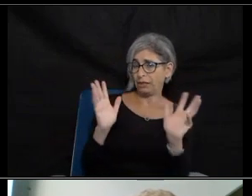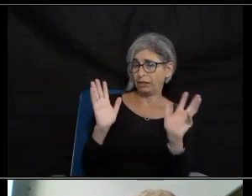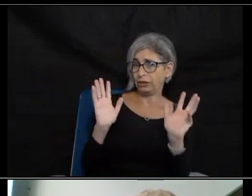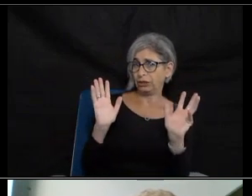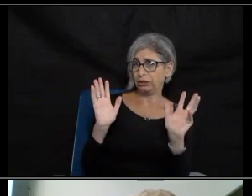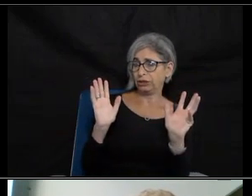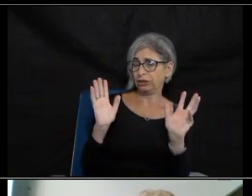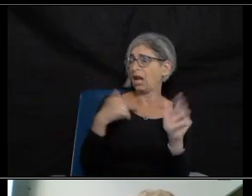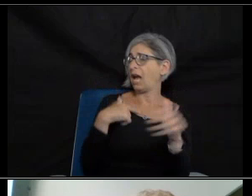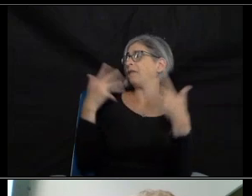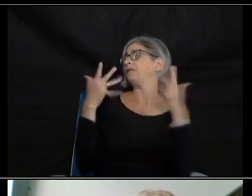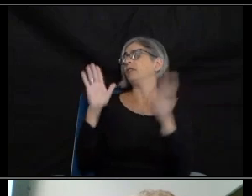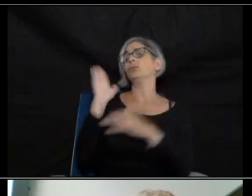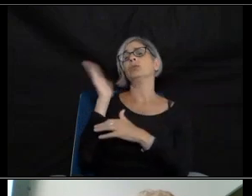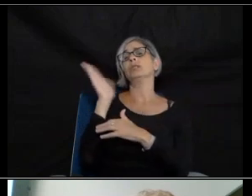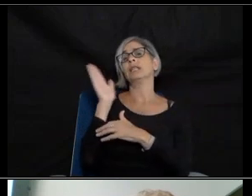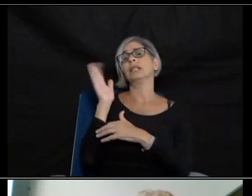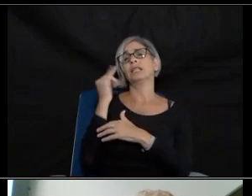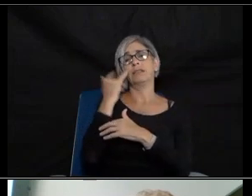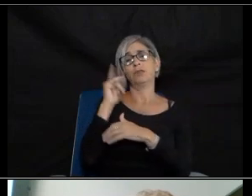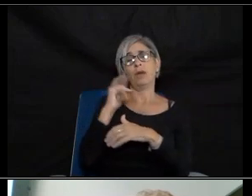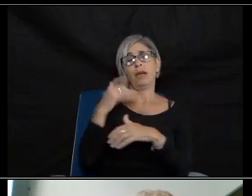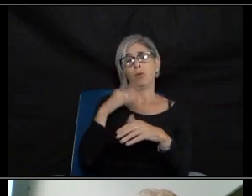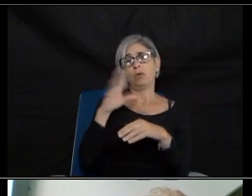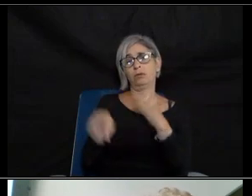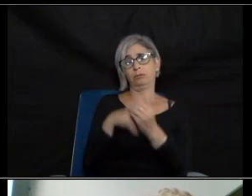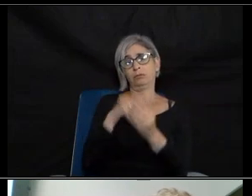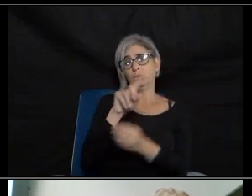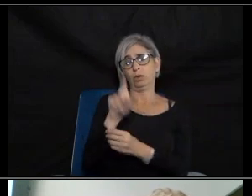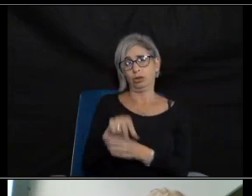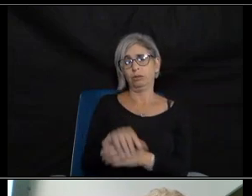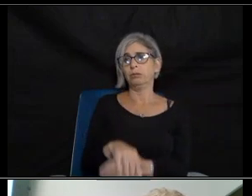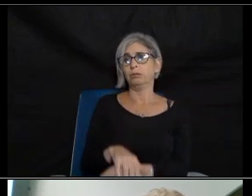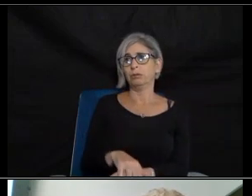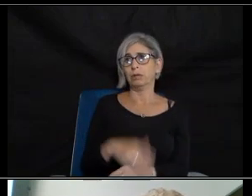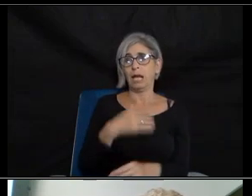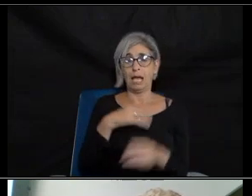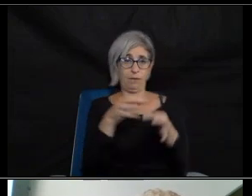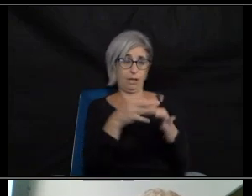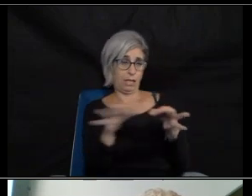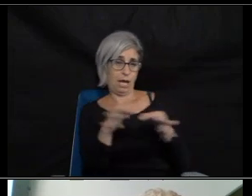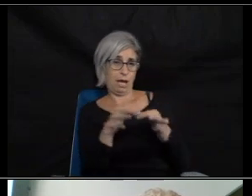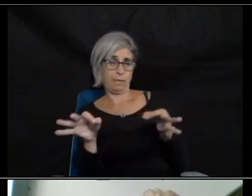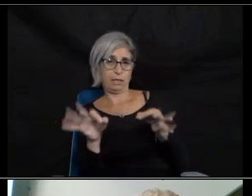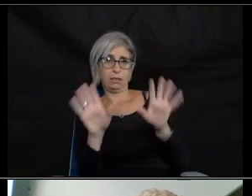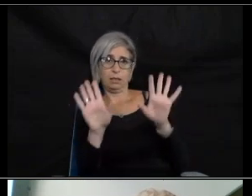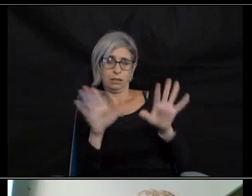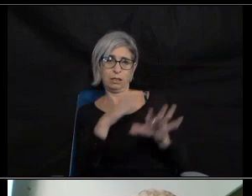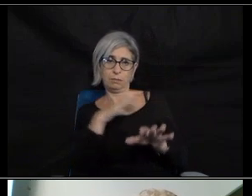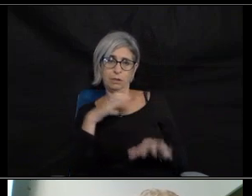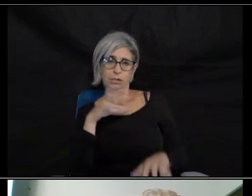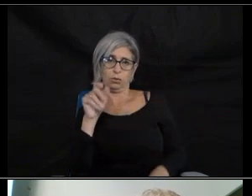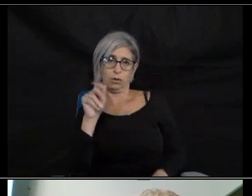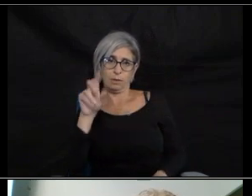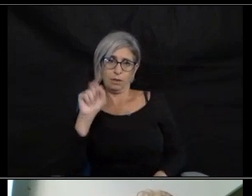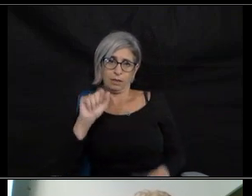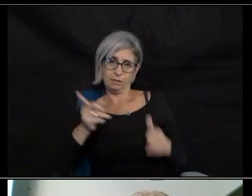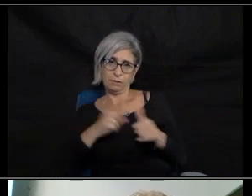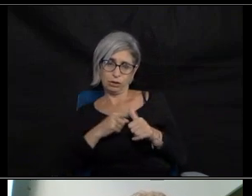I'm finished with the presentation unless there are more questions. Mayor, okay. I have a comment. We're going to let Commissioner Romulus go